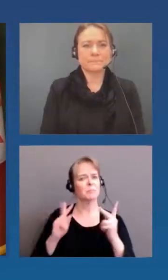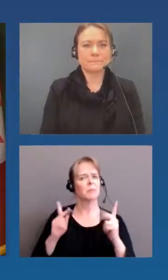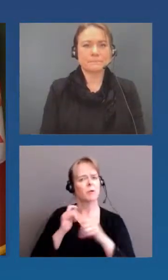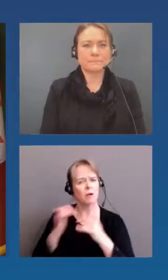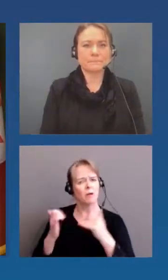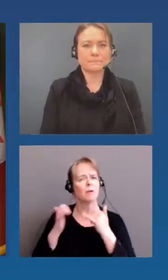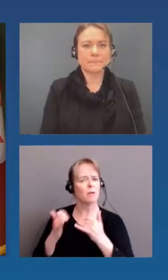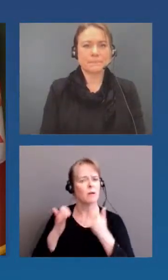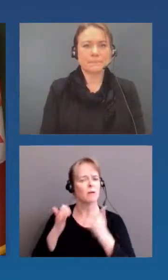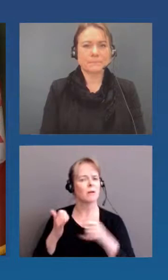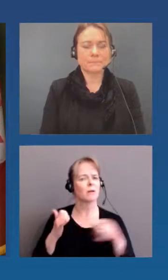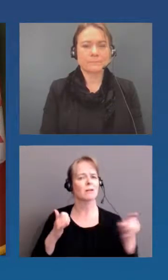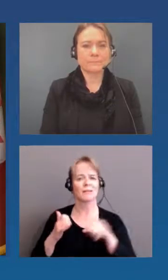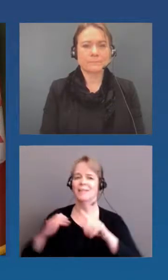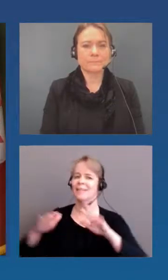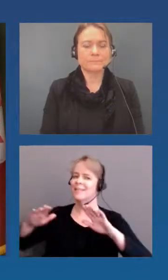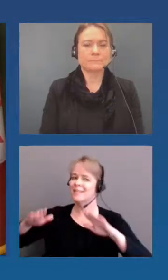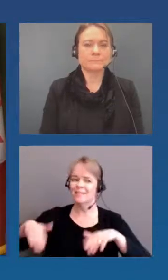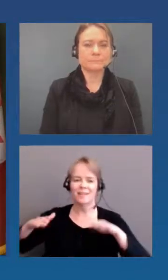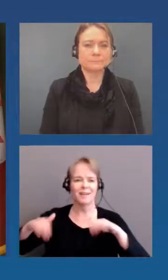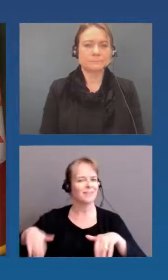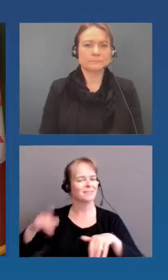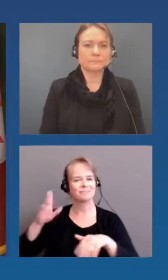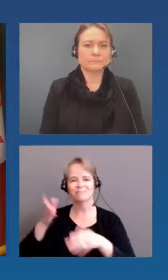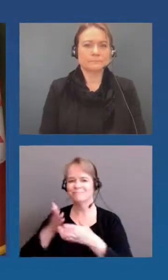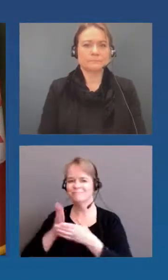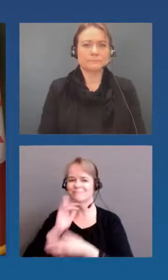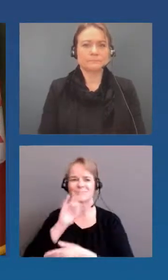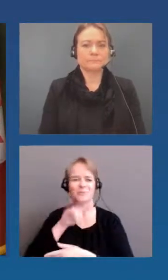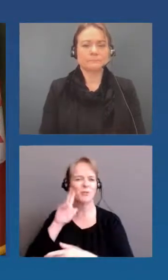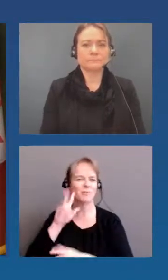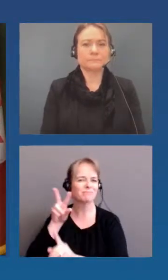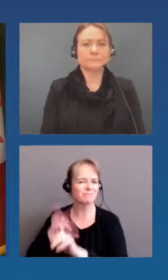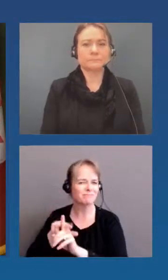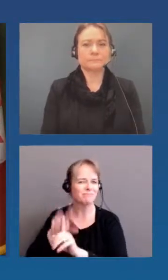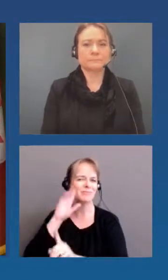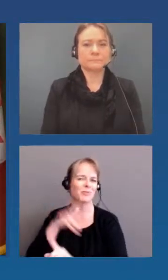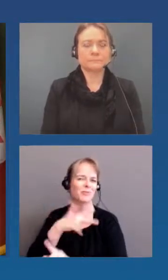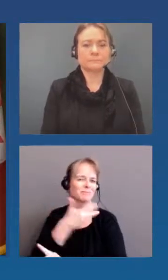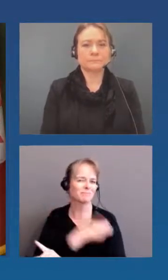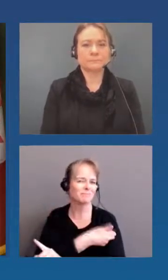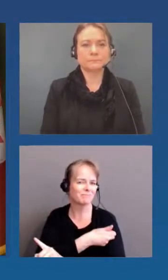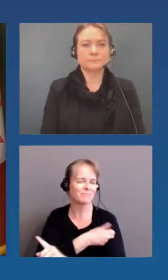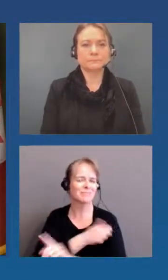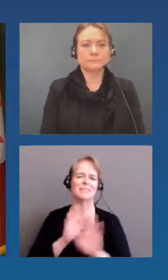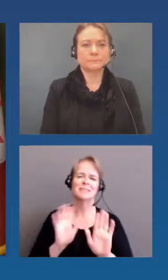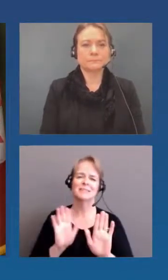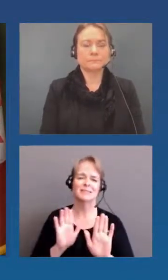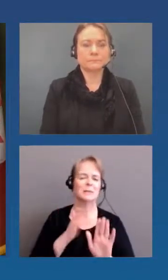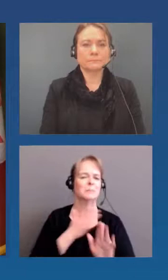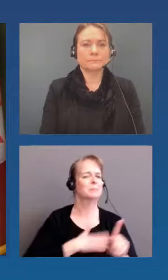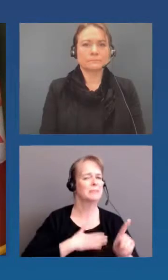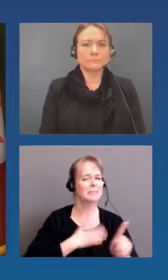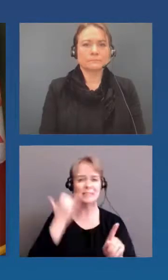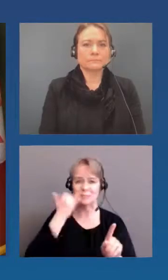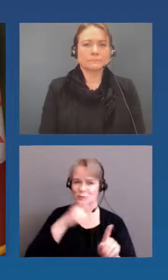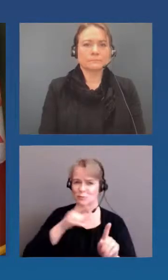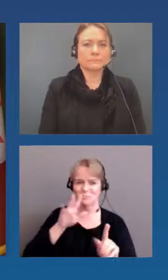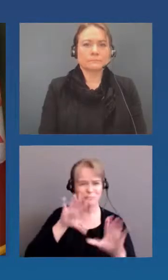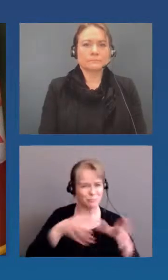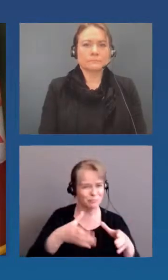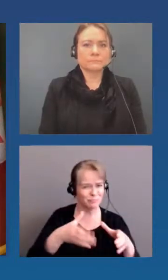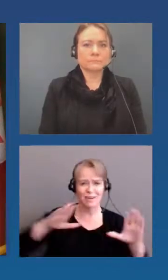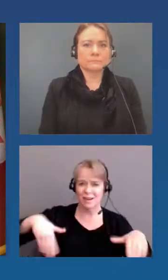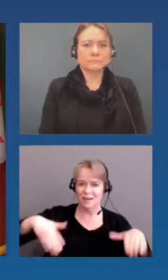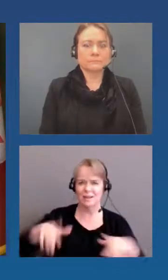people who are not yet eligible to book for an appointment. We are asking that everyone please visit ottawapublichealth.ca